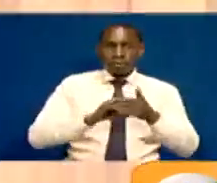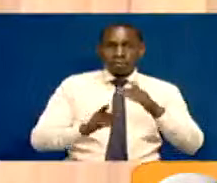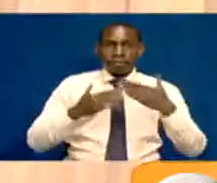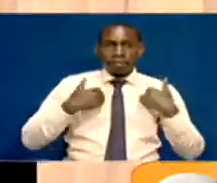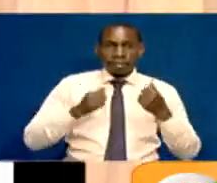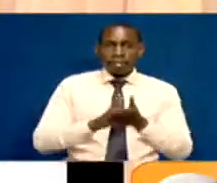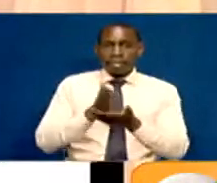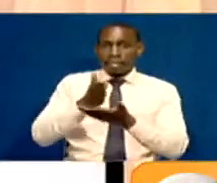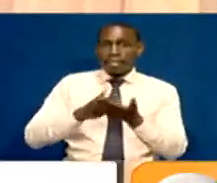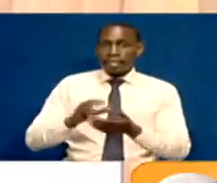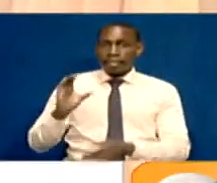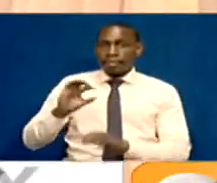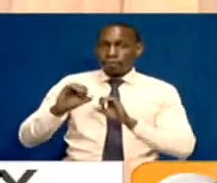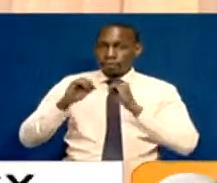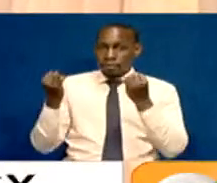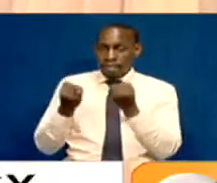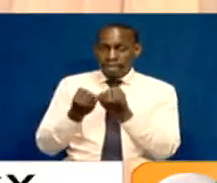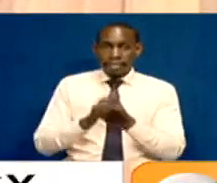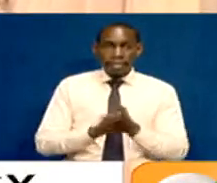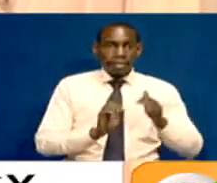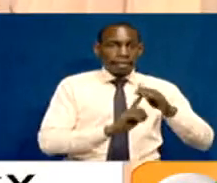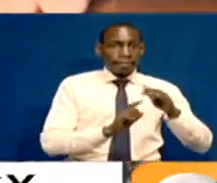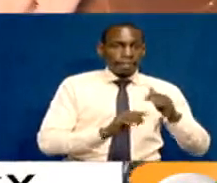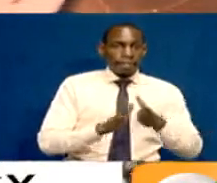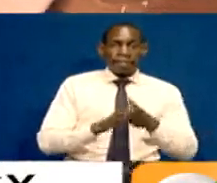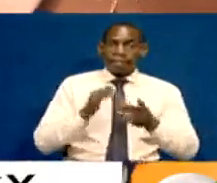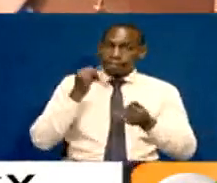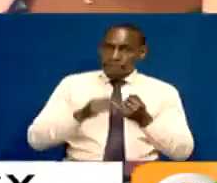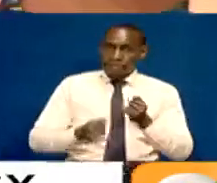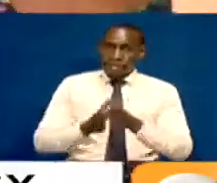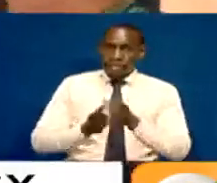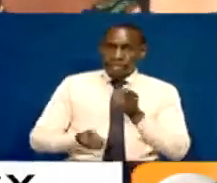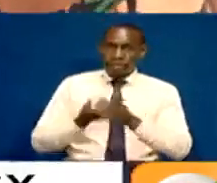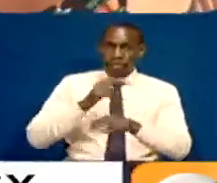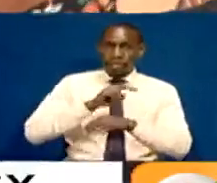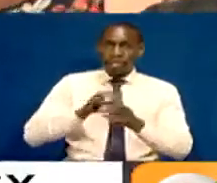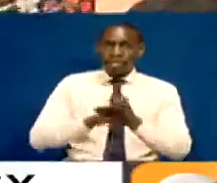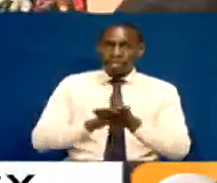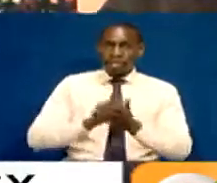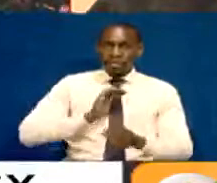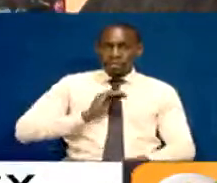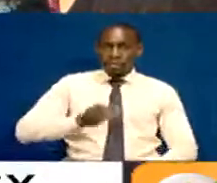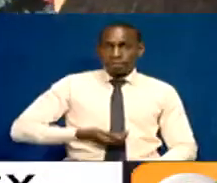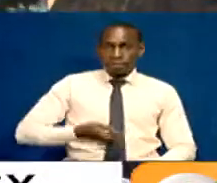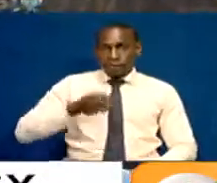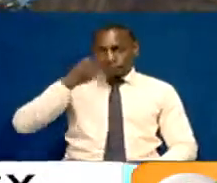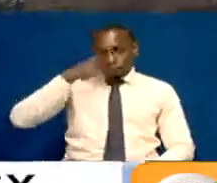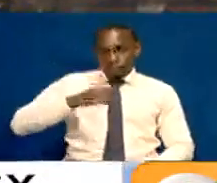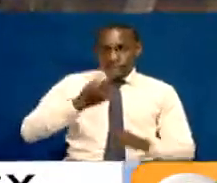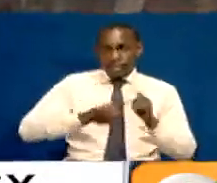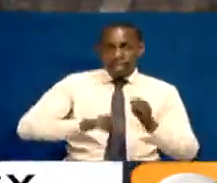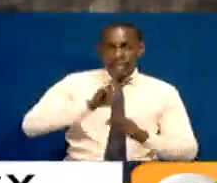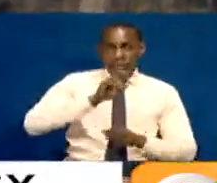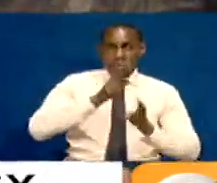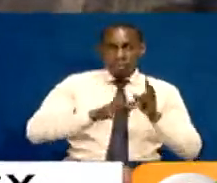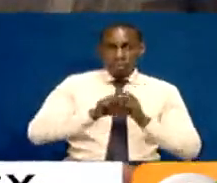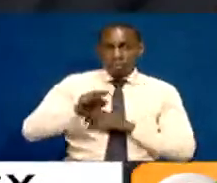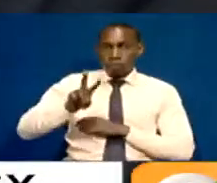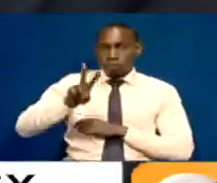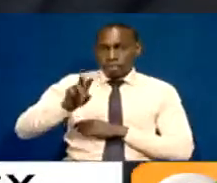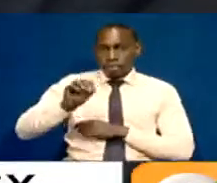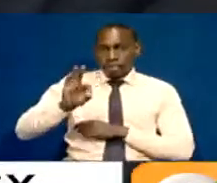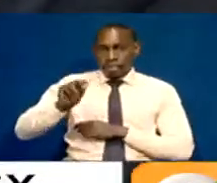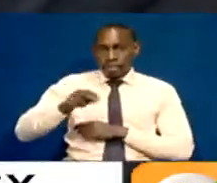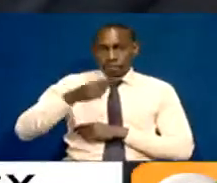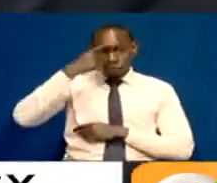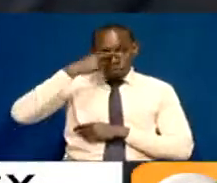and a section of civil societies, the ministry has eventually launched the National Reproductive Health Policy 2022-2032.